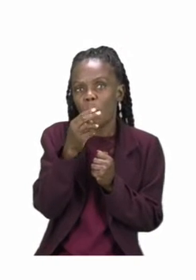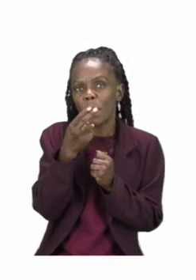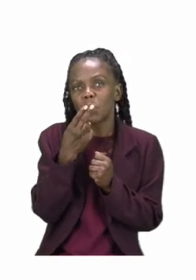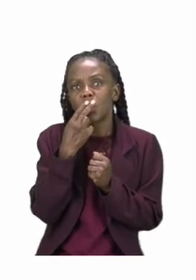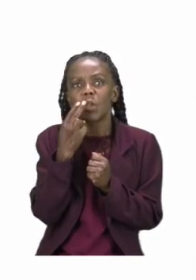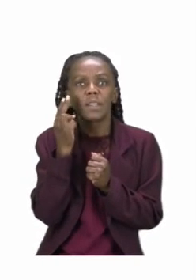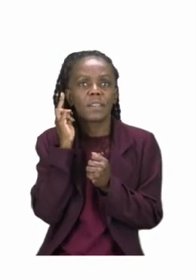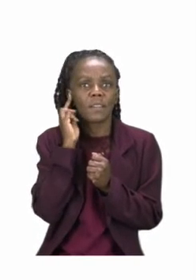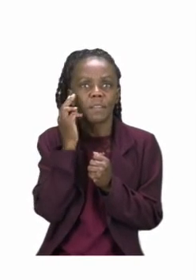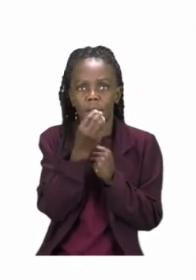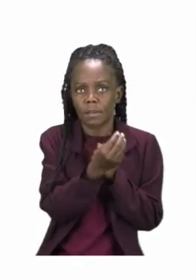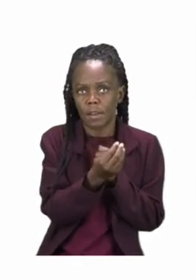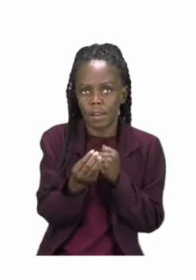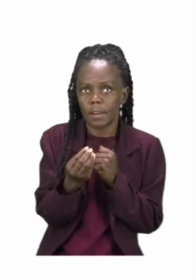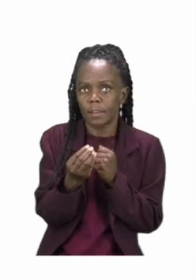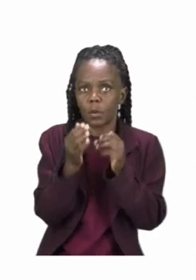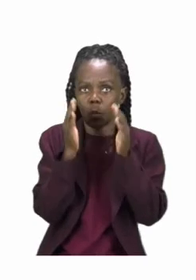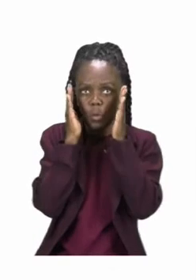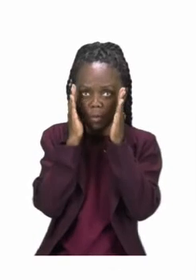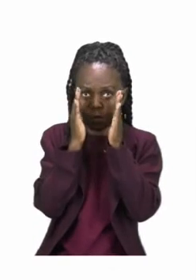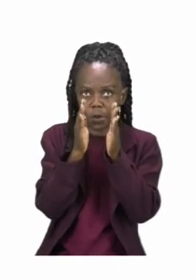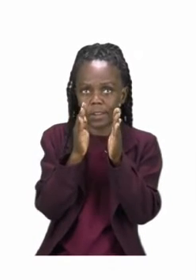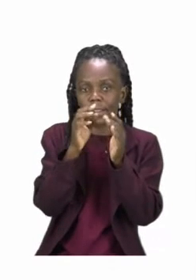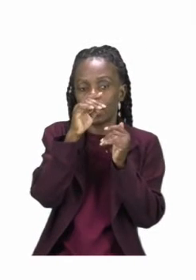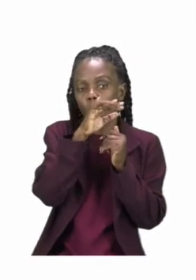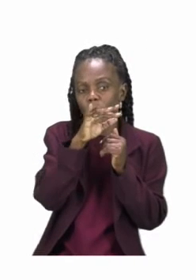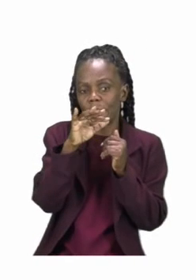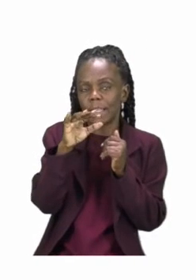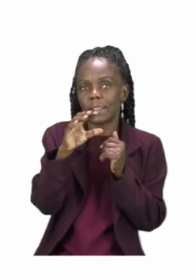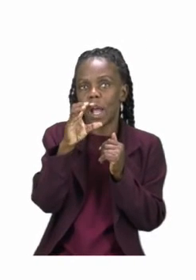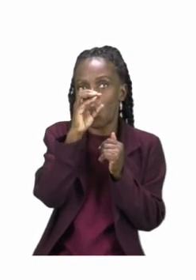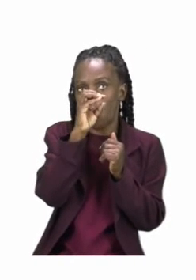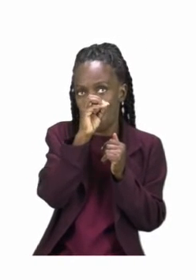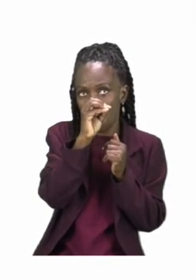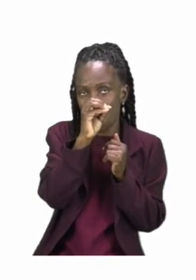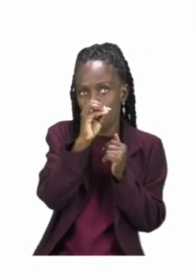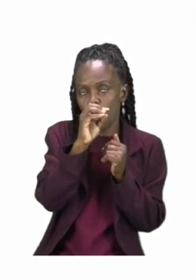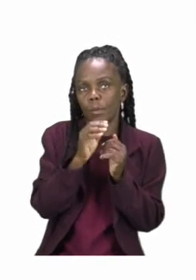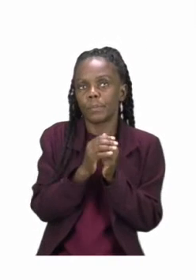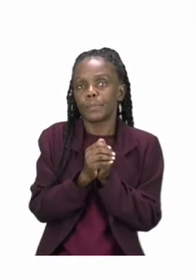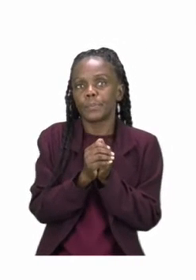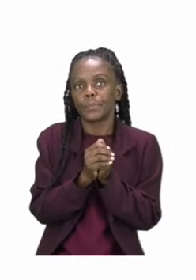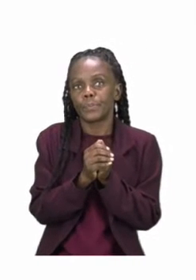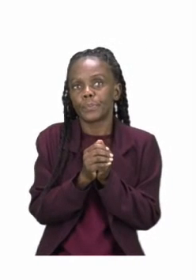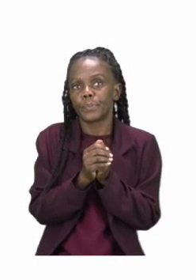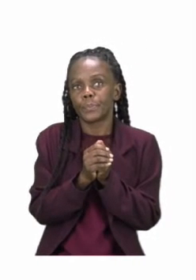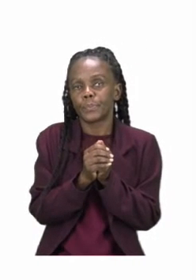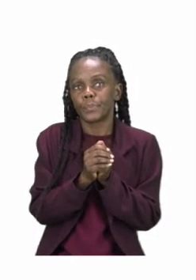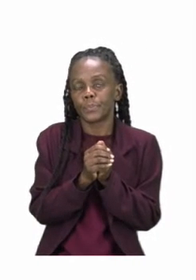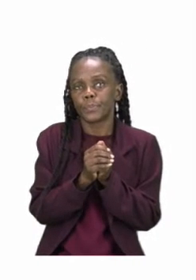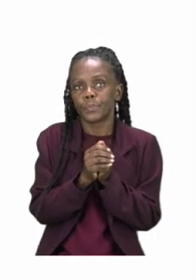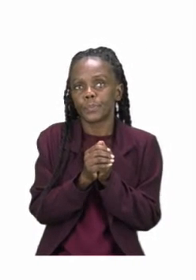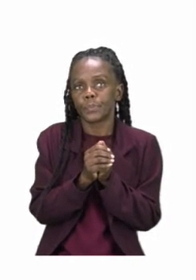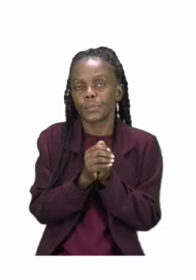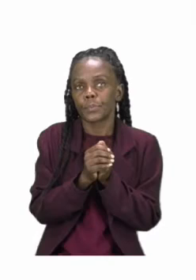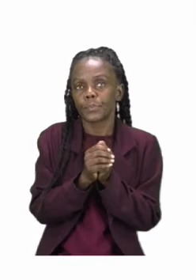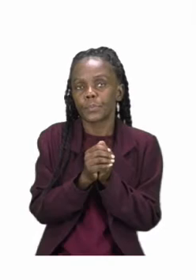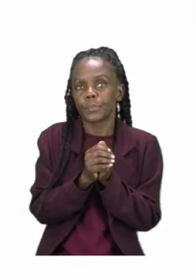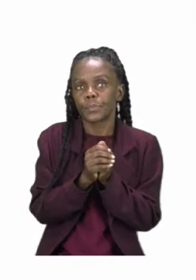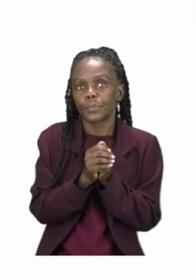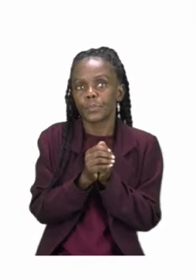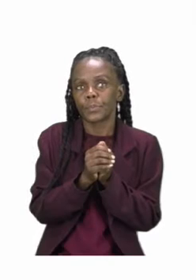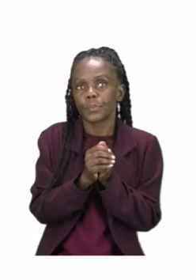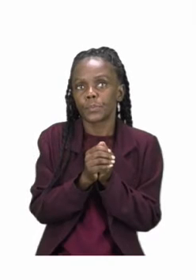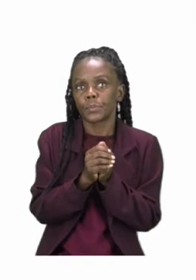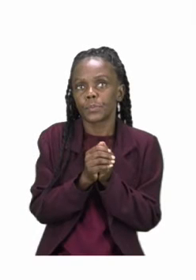letter O and the small letter O. We are also going to be using the O